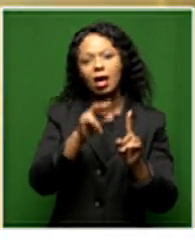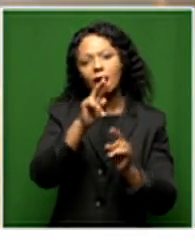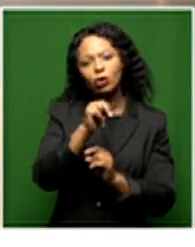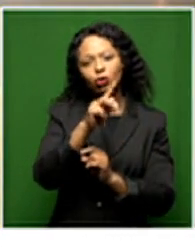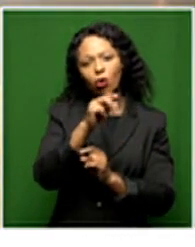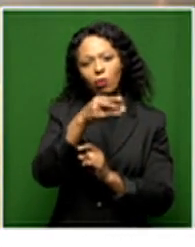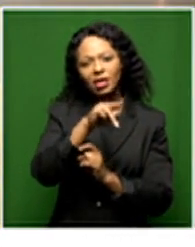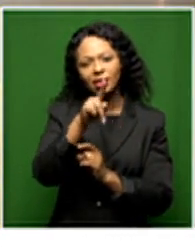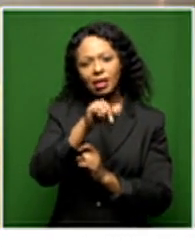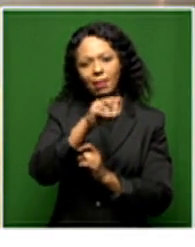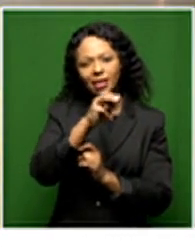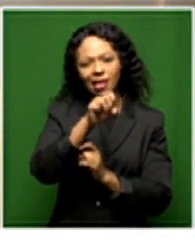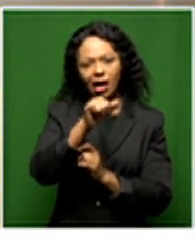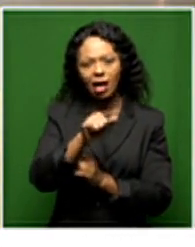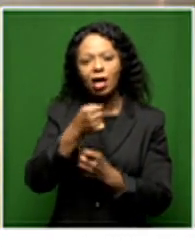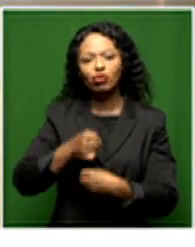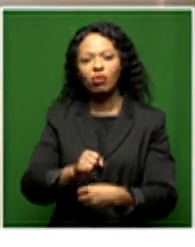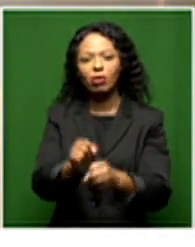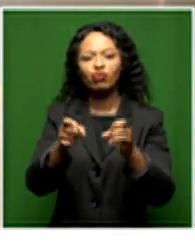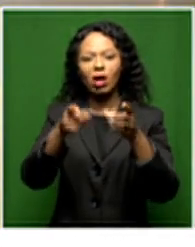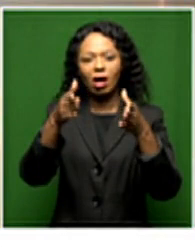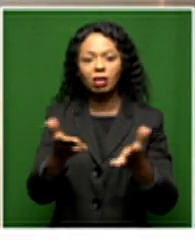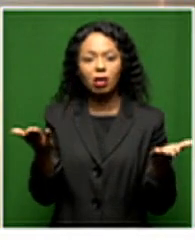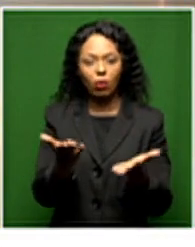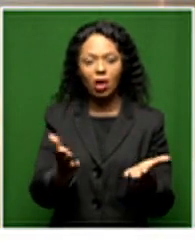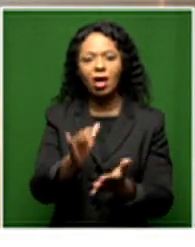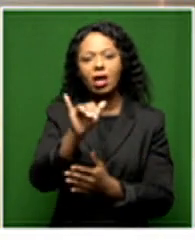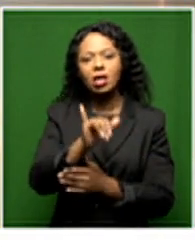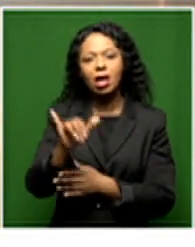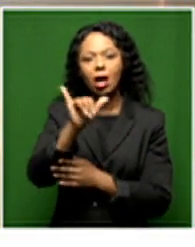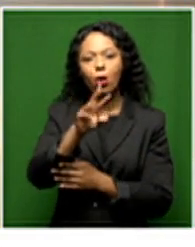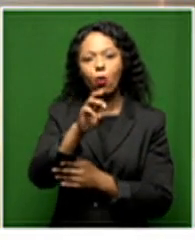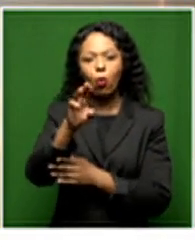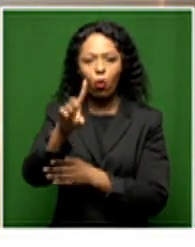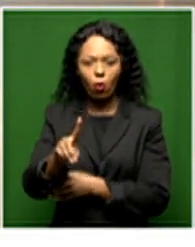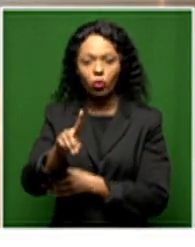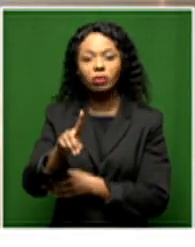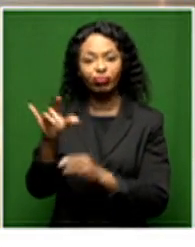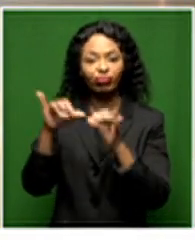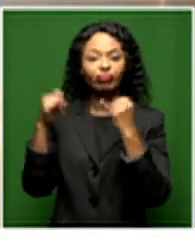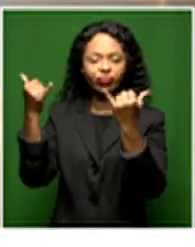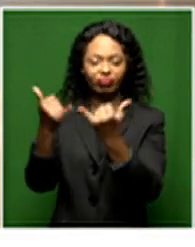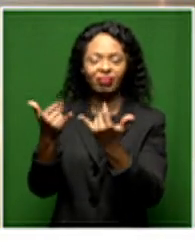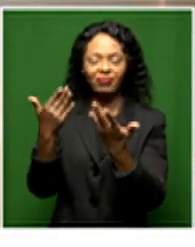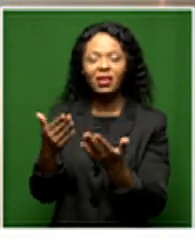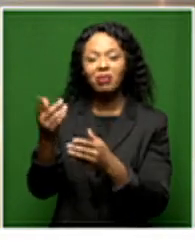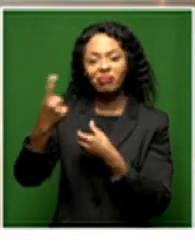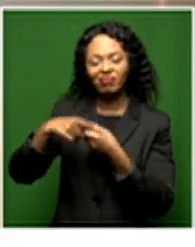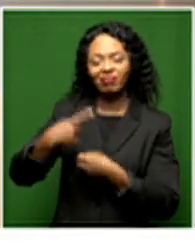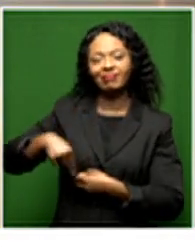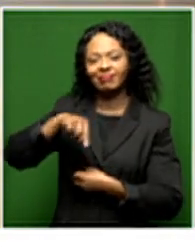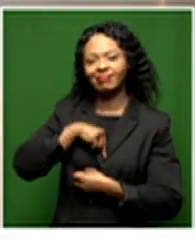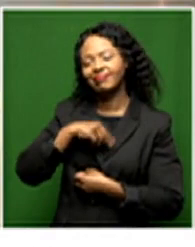Ntombizamasala Hlophe is a strategy director at Yellowwood, and she joins us now. Great to have you. Nice to have you on the program again.